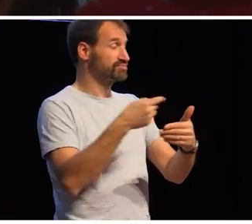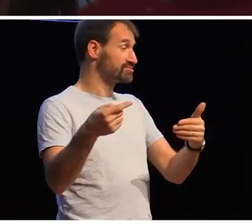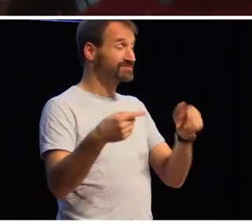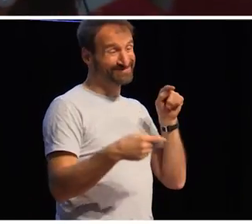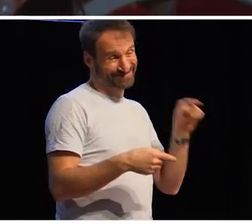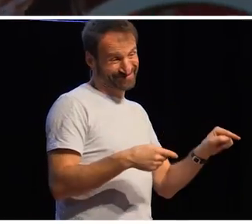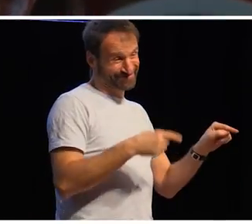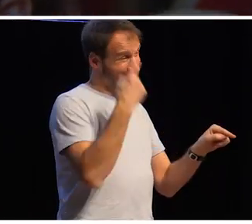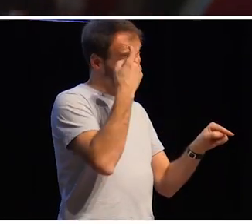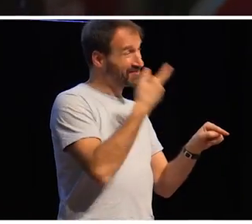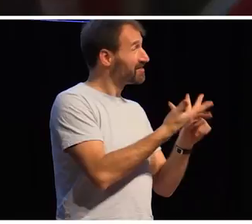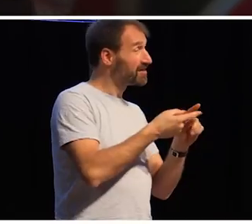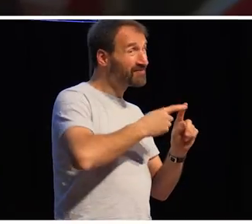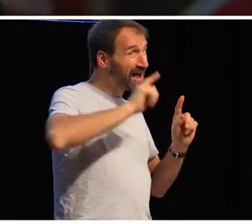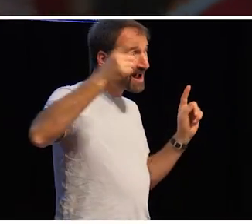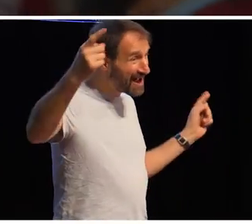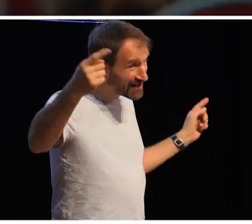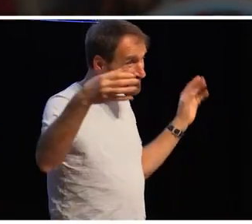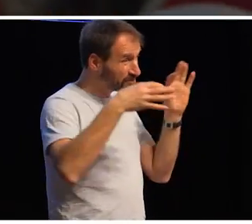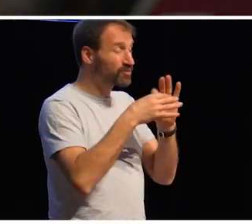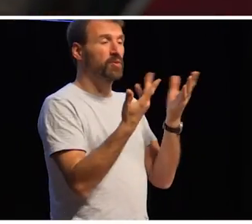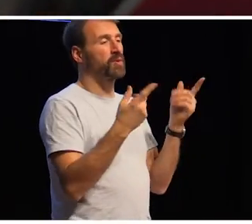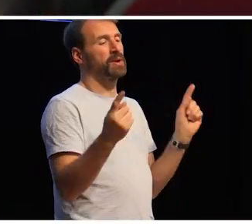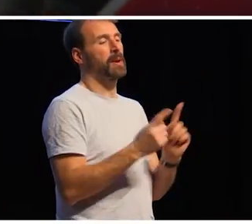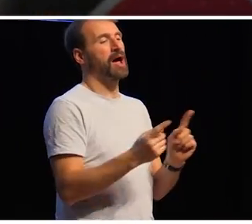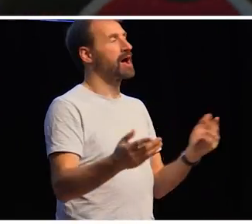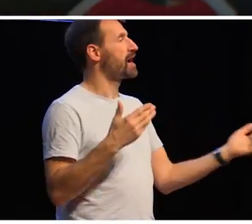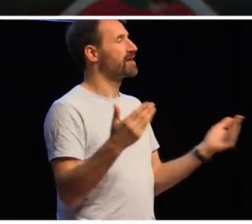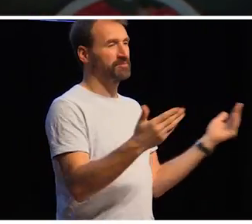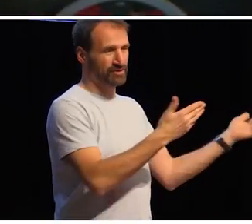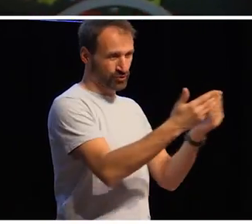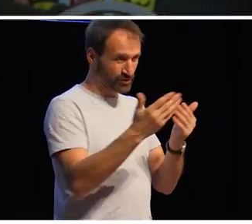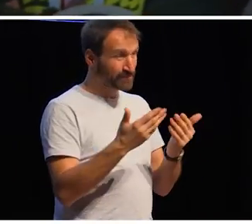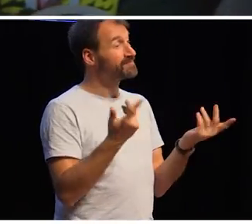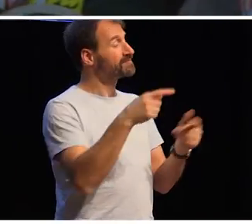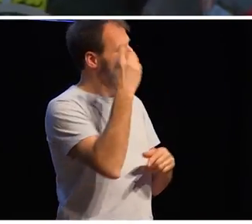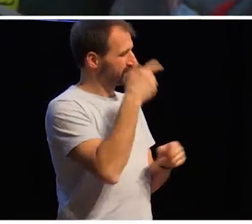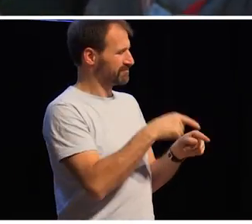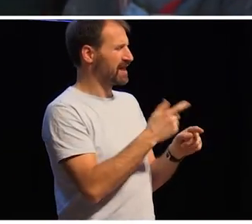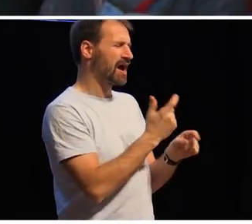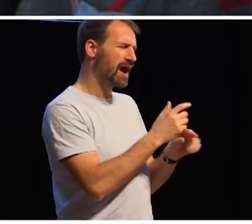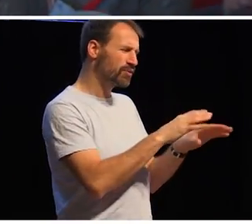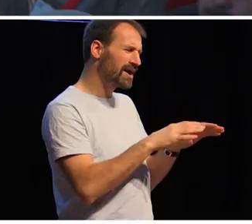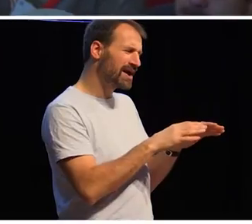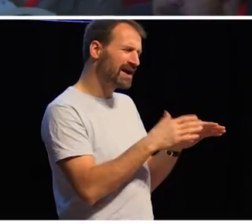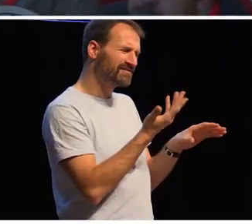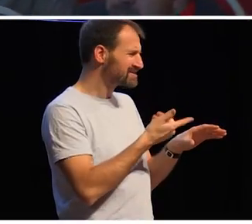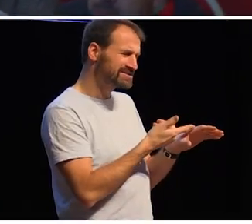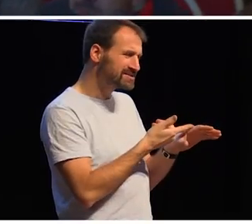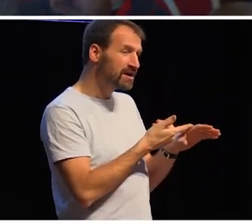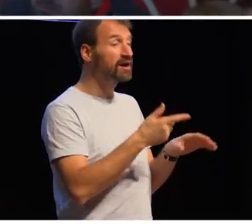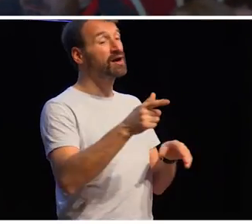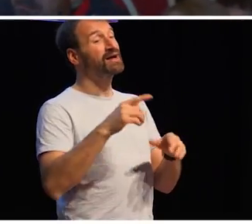what is the wireless technology used in this case? What is the hardware? Where is the internet gateway? And where is